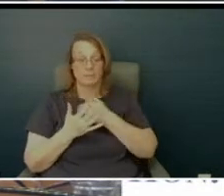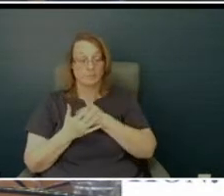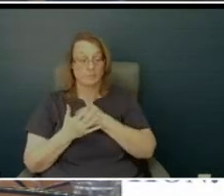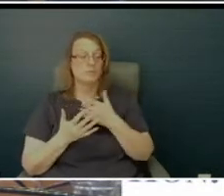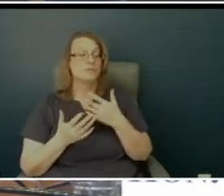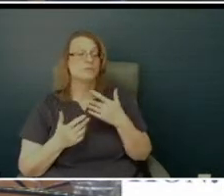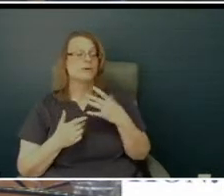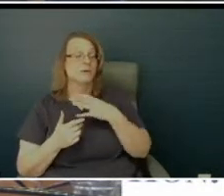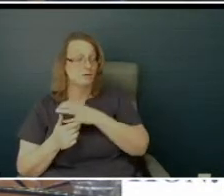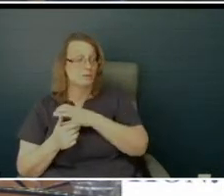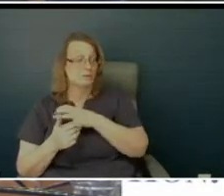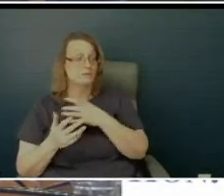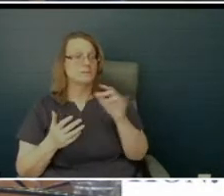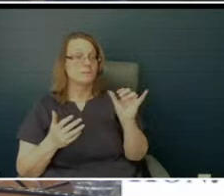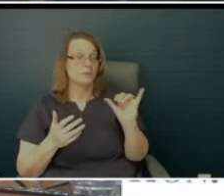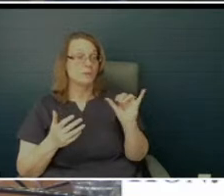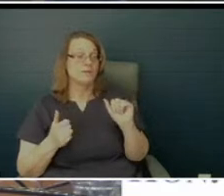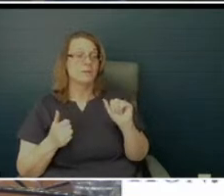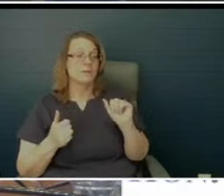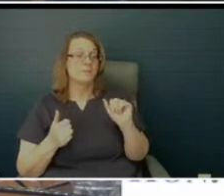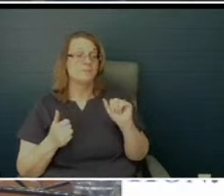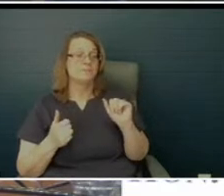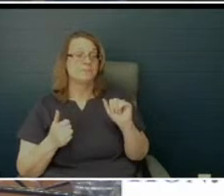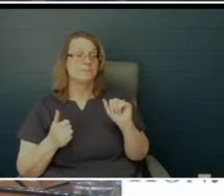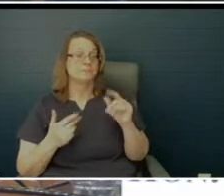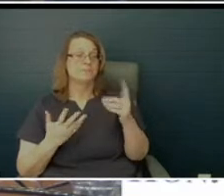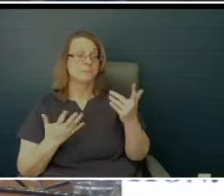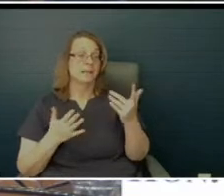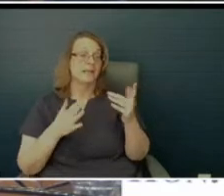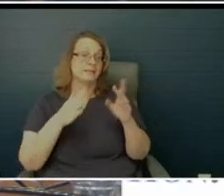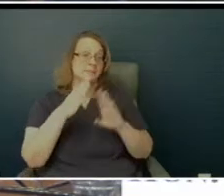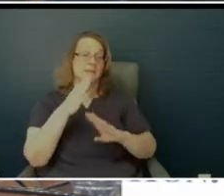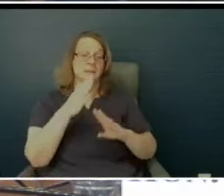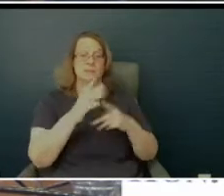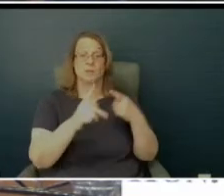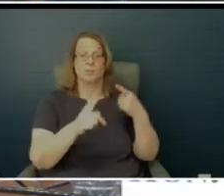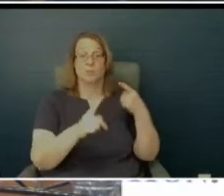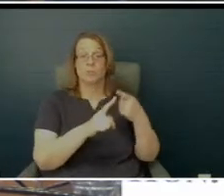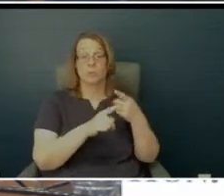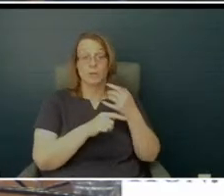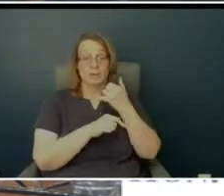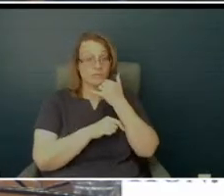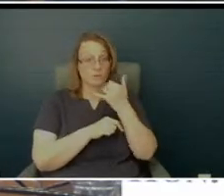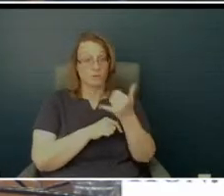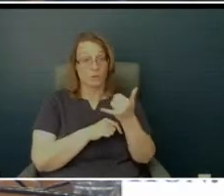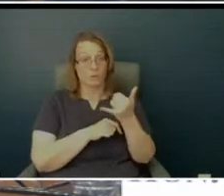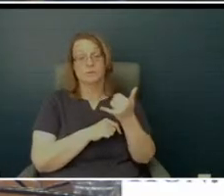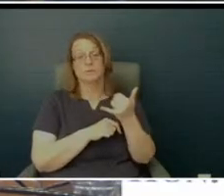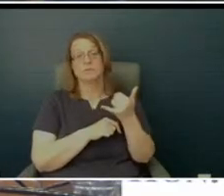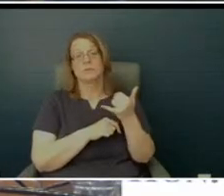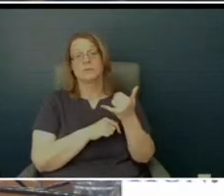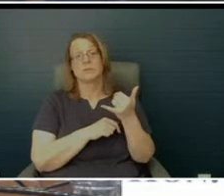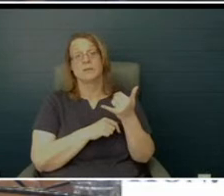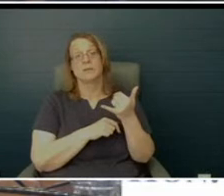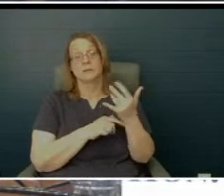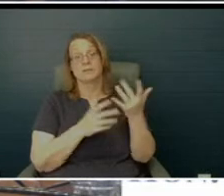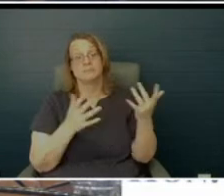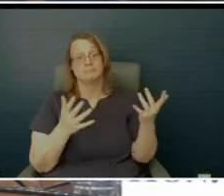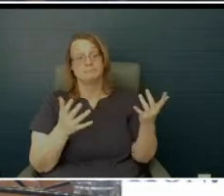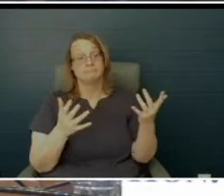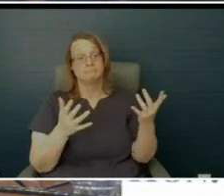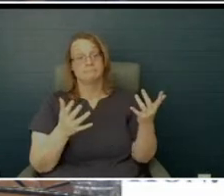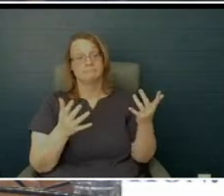well. And the basic thrust of the calls with the members of Congress was, there's a